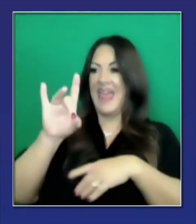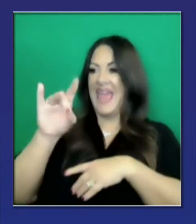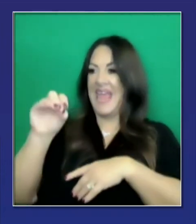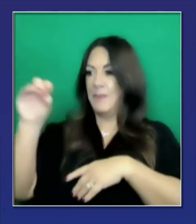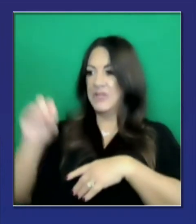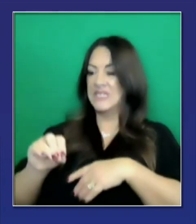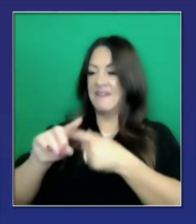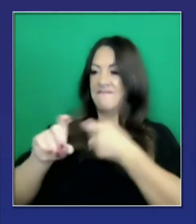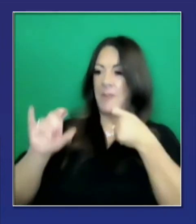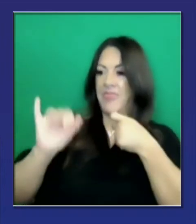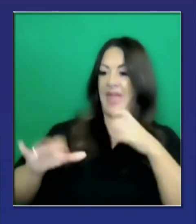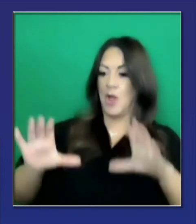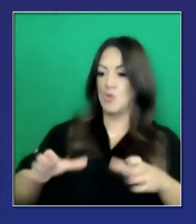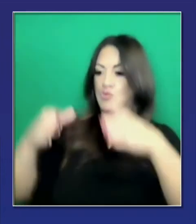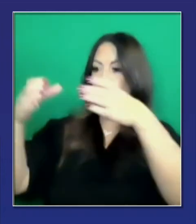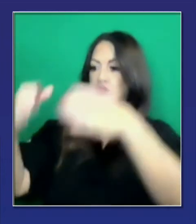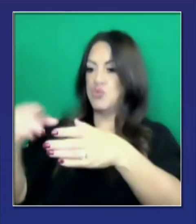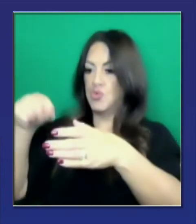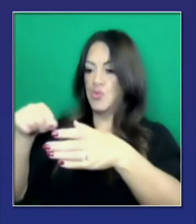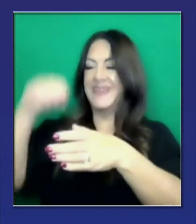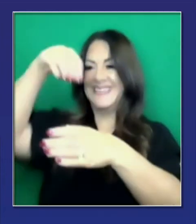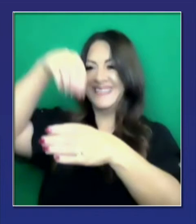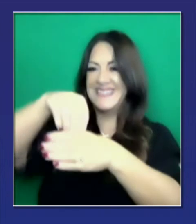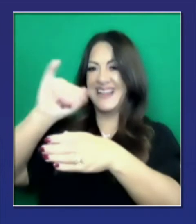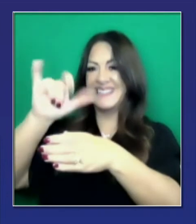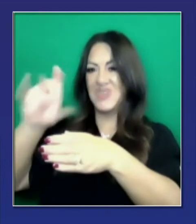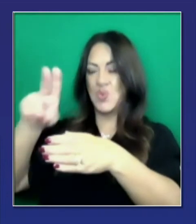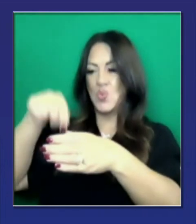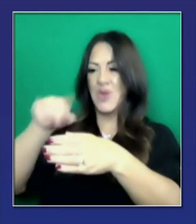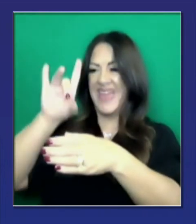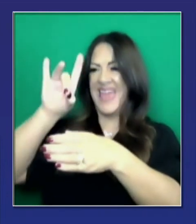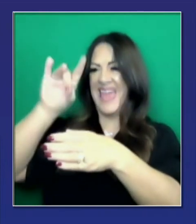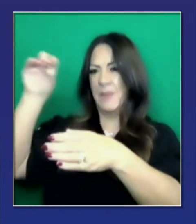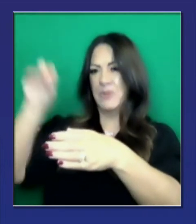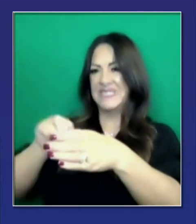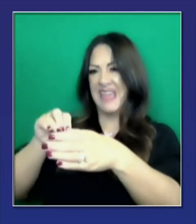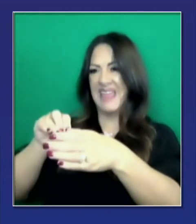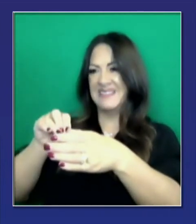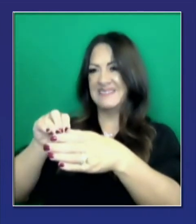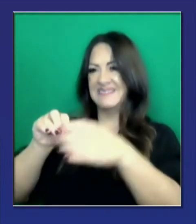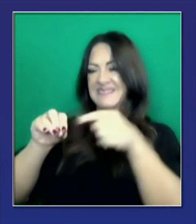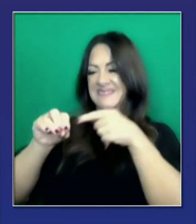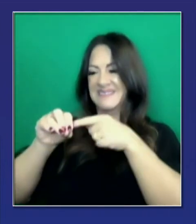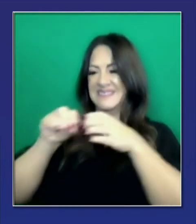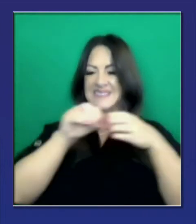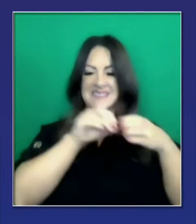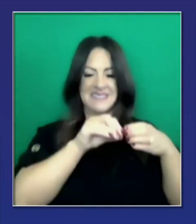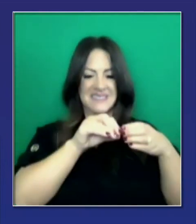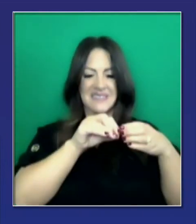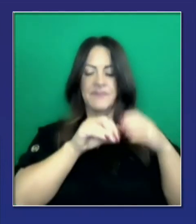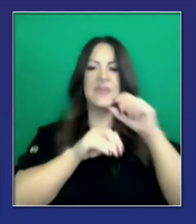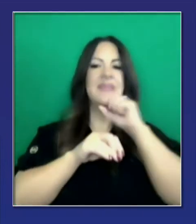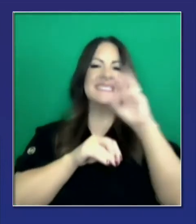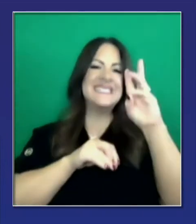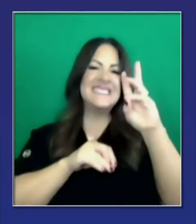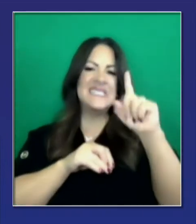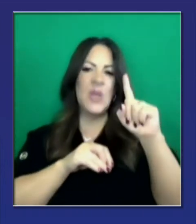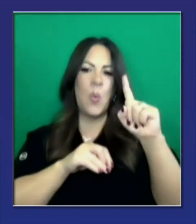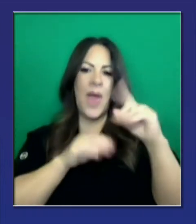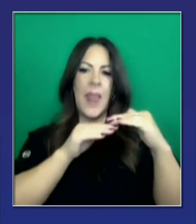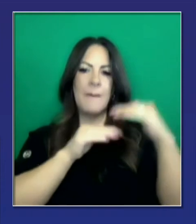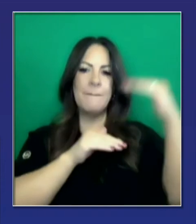age cohort, 61. 60 is not that old. 61 is not that old. 61 plus 80% of all the